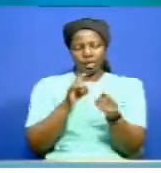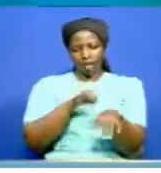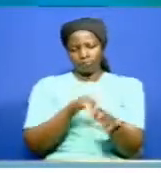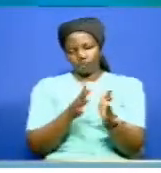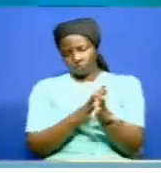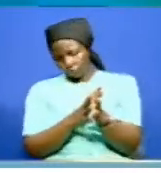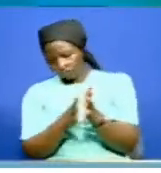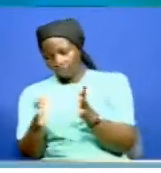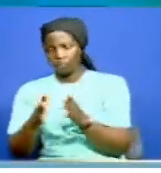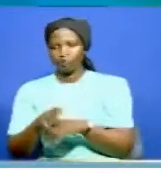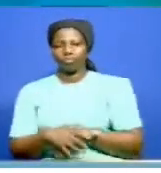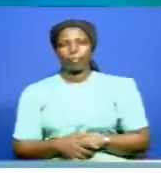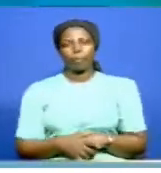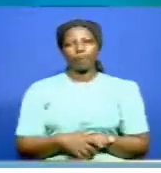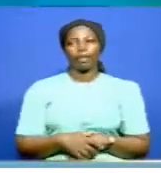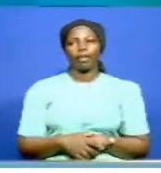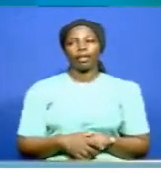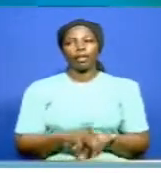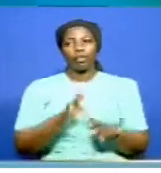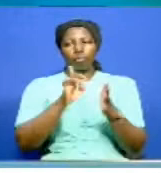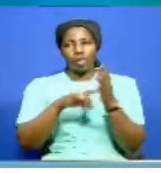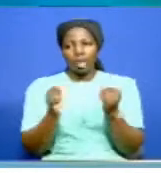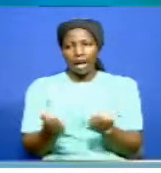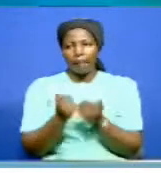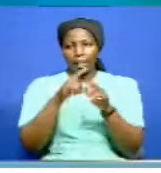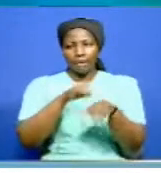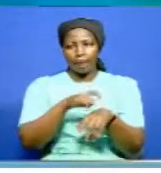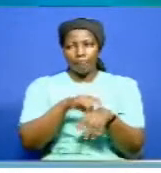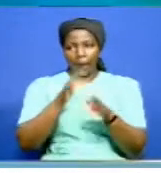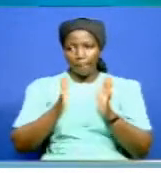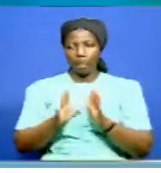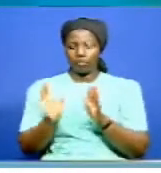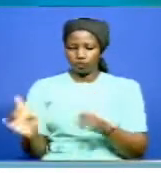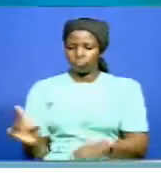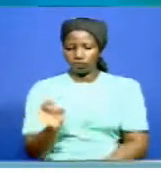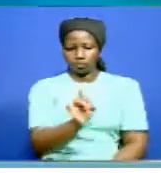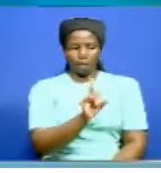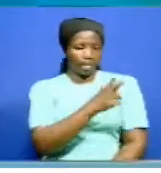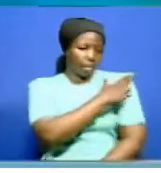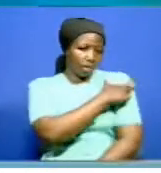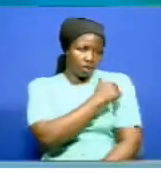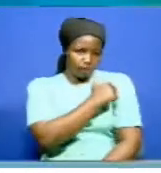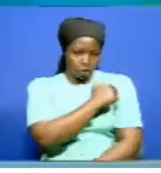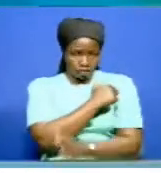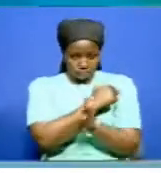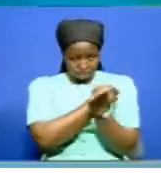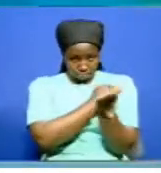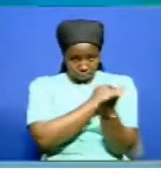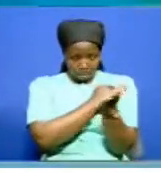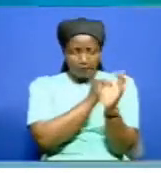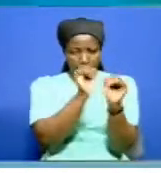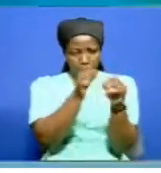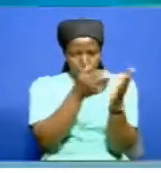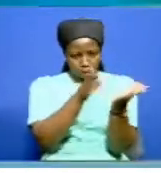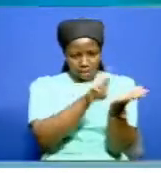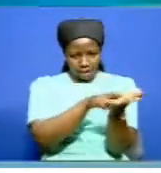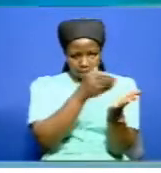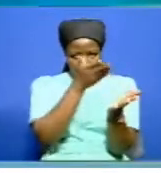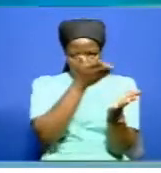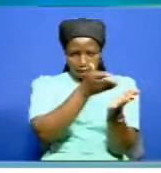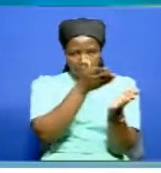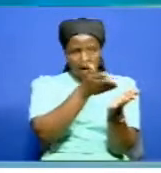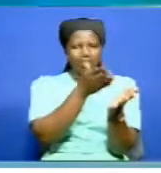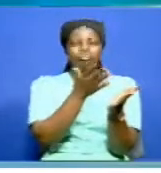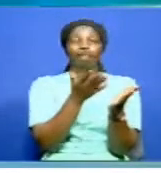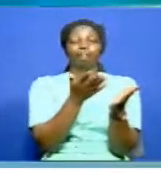So, so what happens is that once a person goes to a facility, a healthcare facility, they're able to register themselves over there.